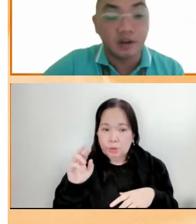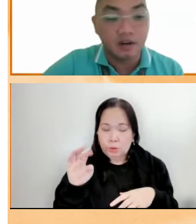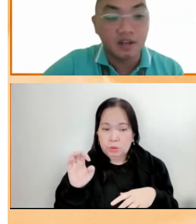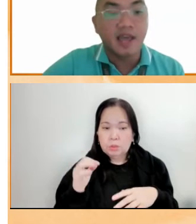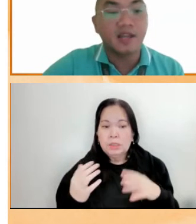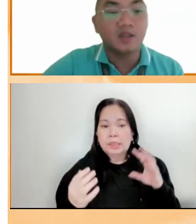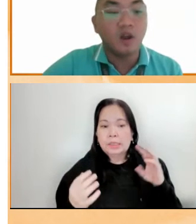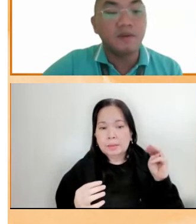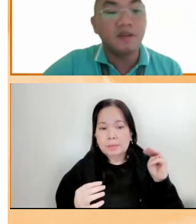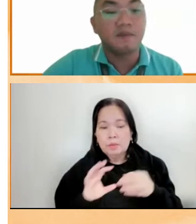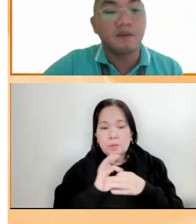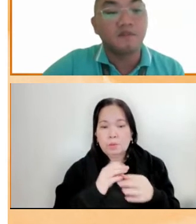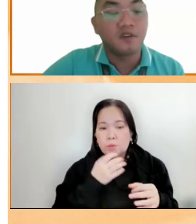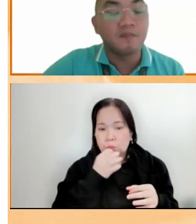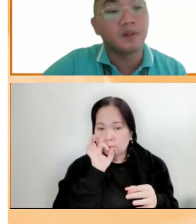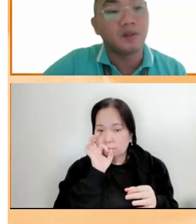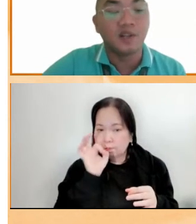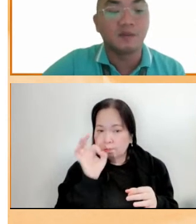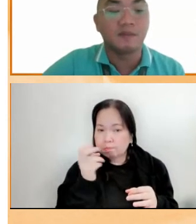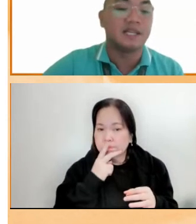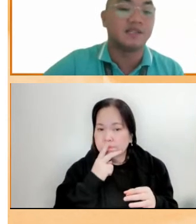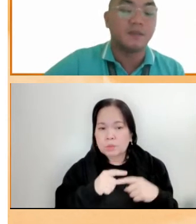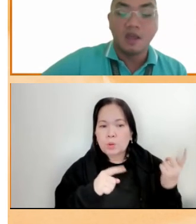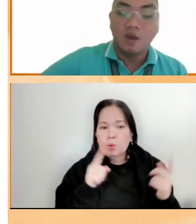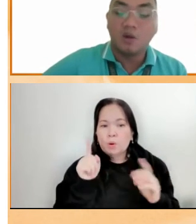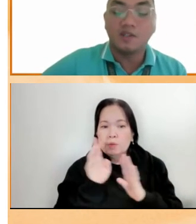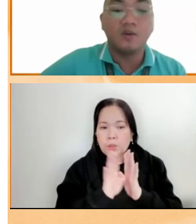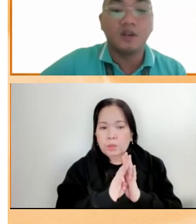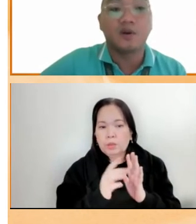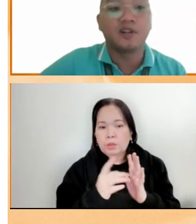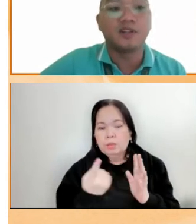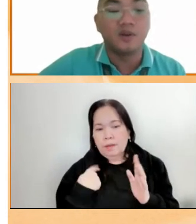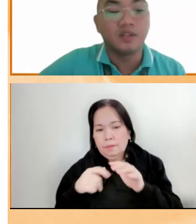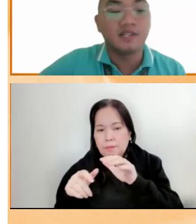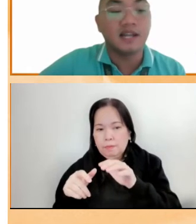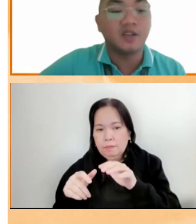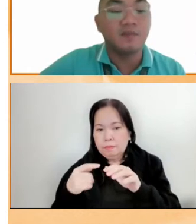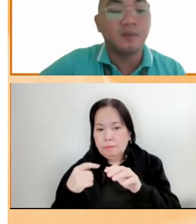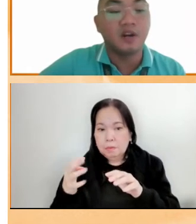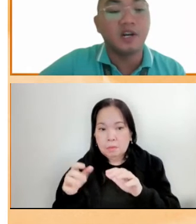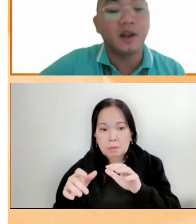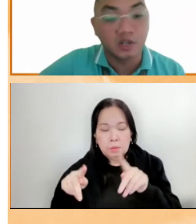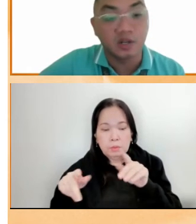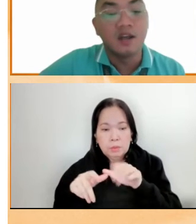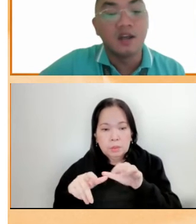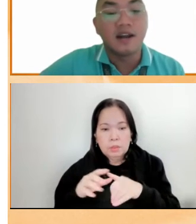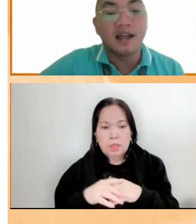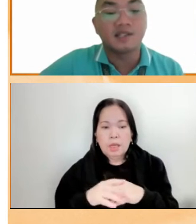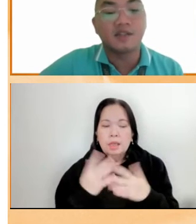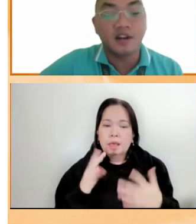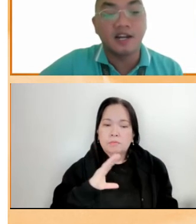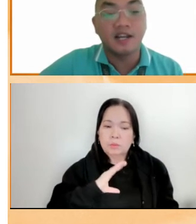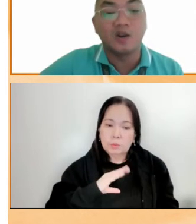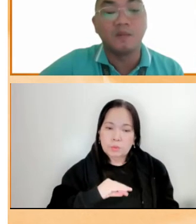each year, and 1 billion from people with disabilities. Also important to note is that unipolar depression